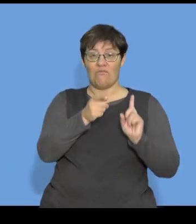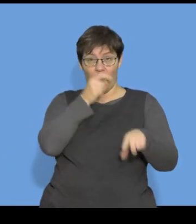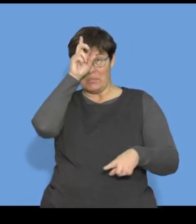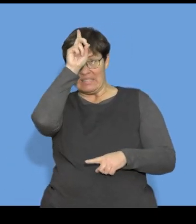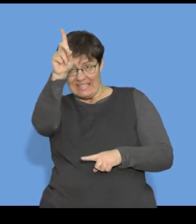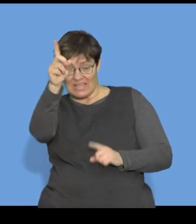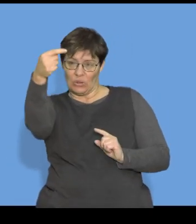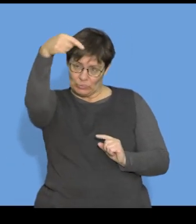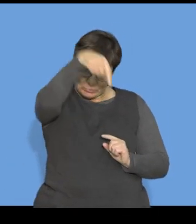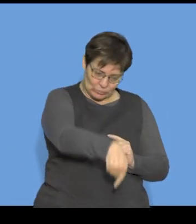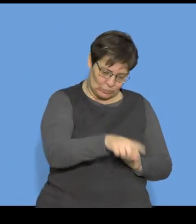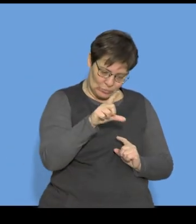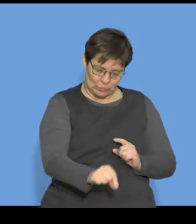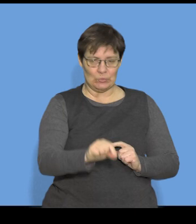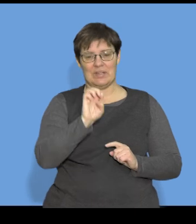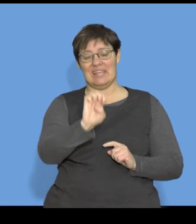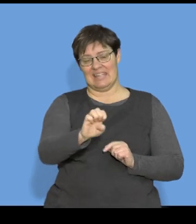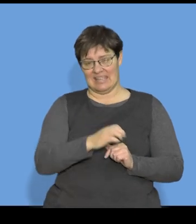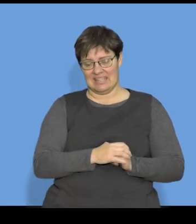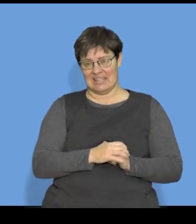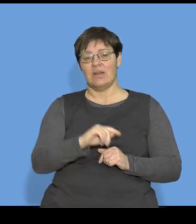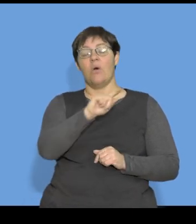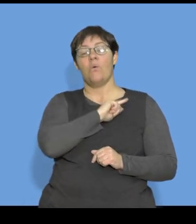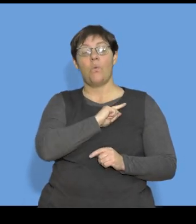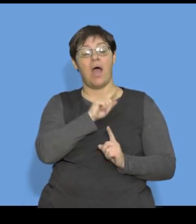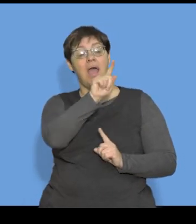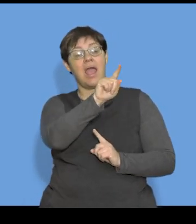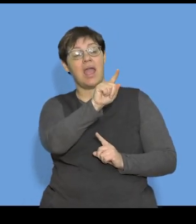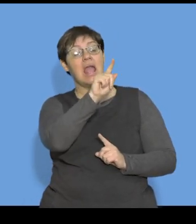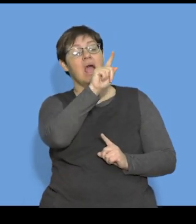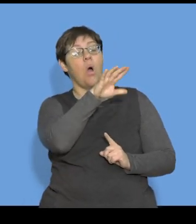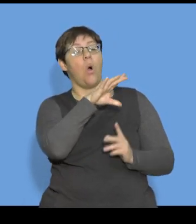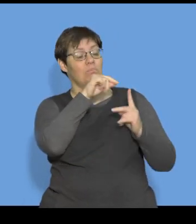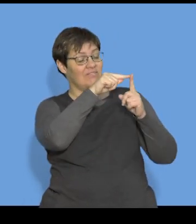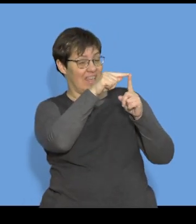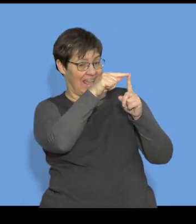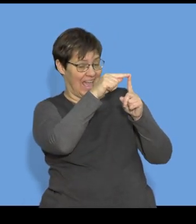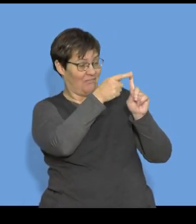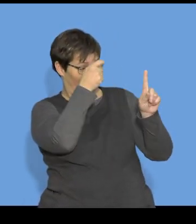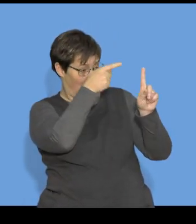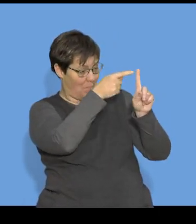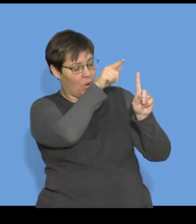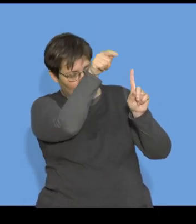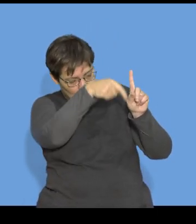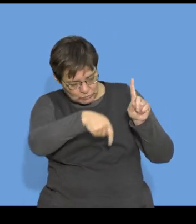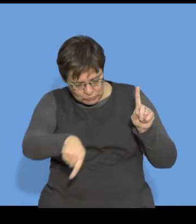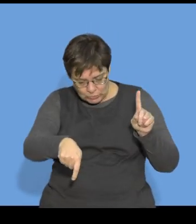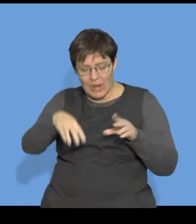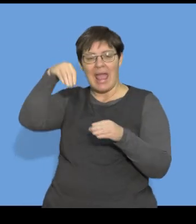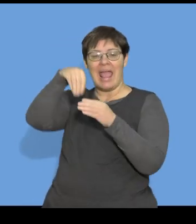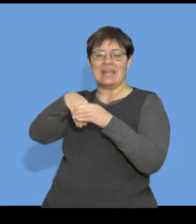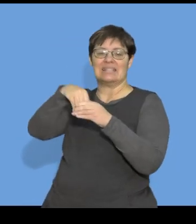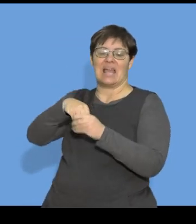D to E because it's from the sense organ and then to the